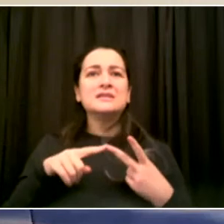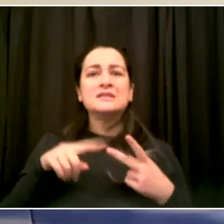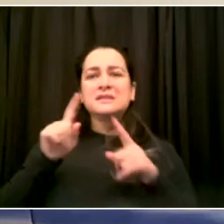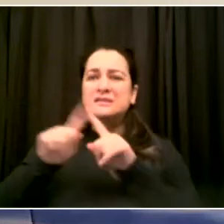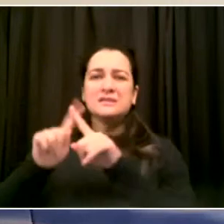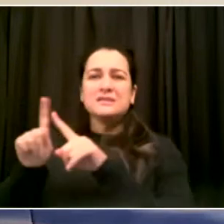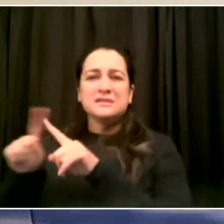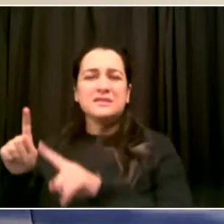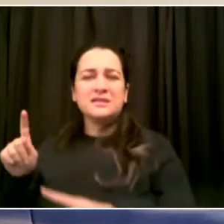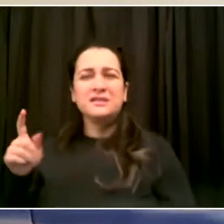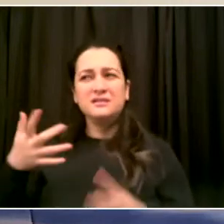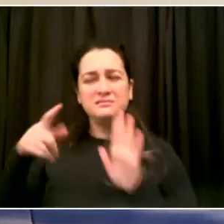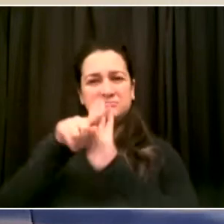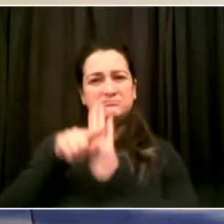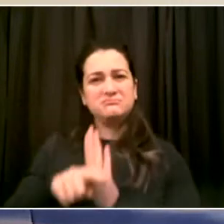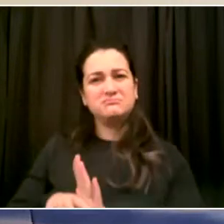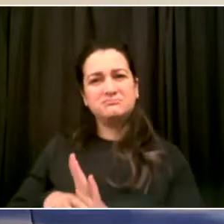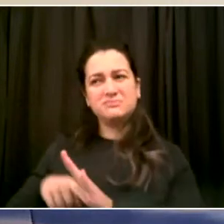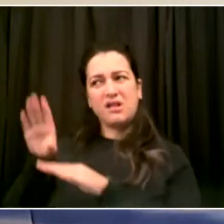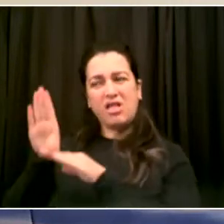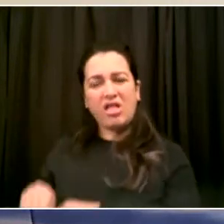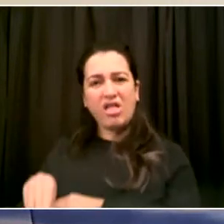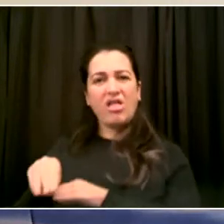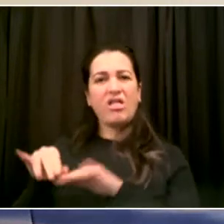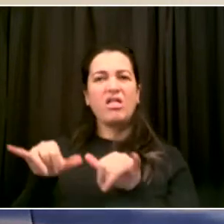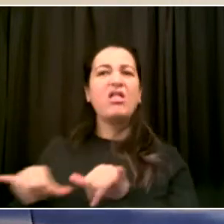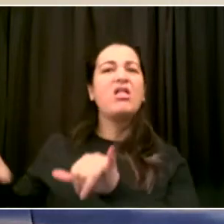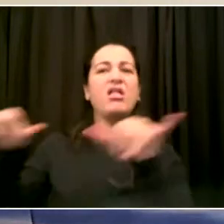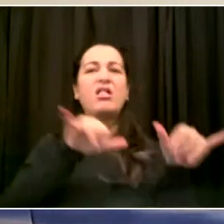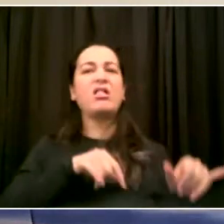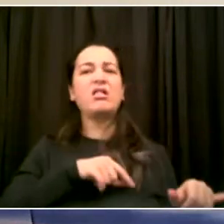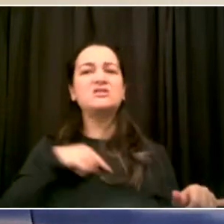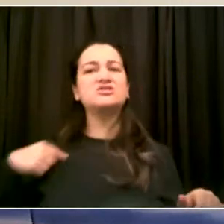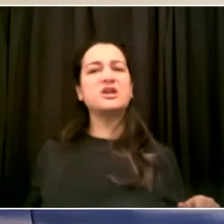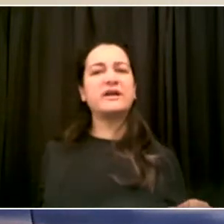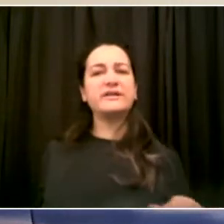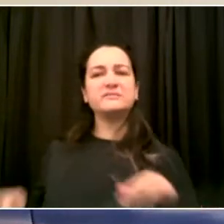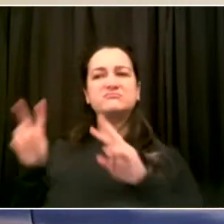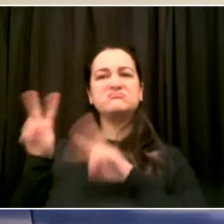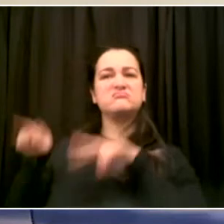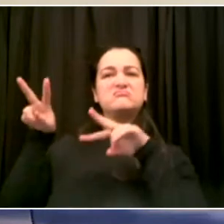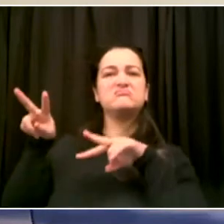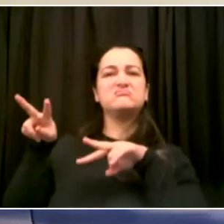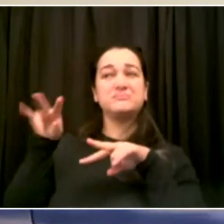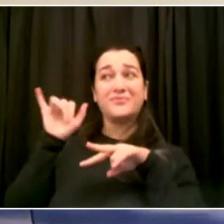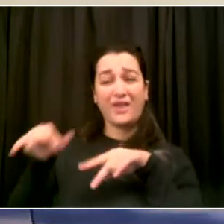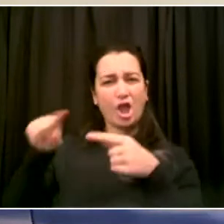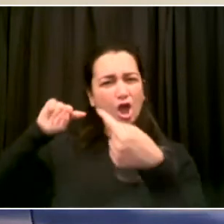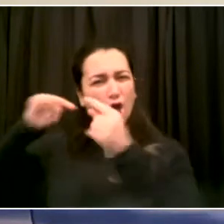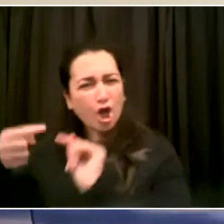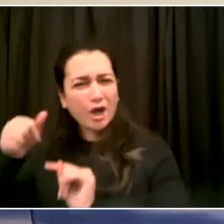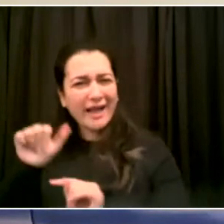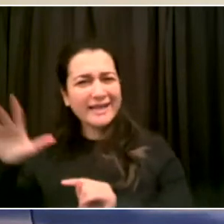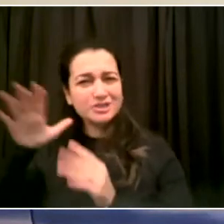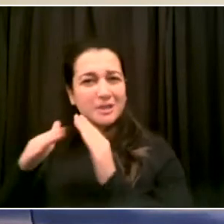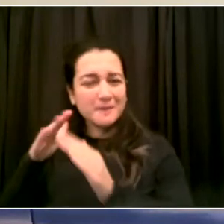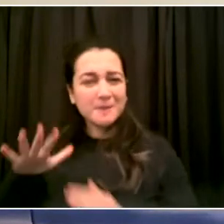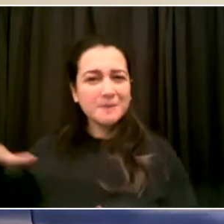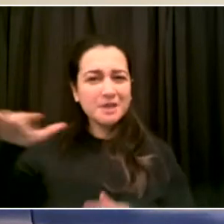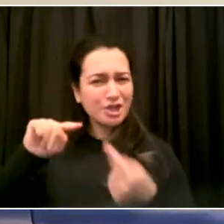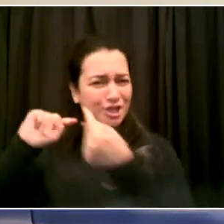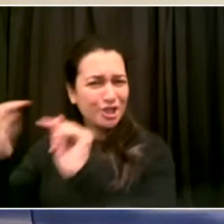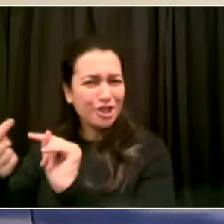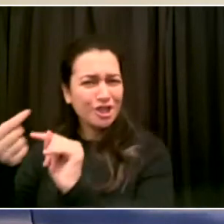their homes because they don't know what might happen to them. Last year in September, I was proud that the